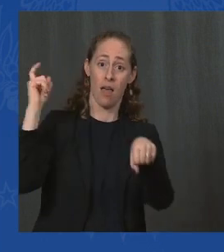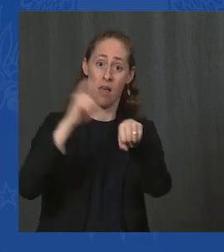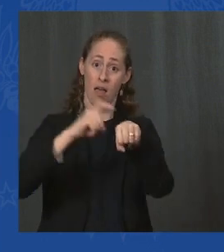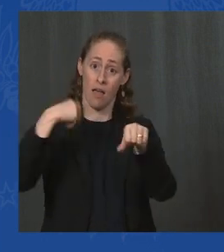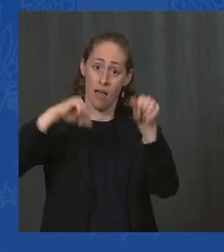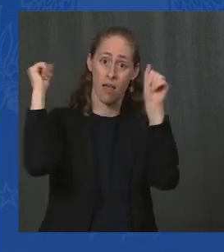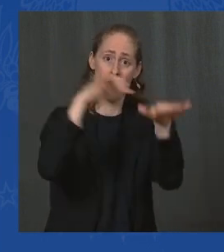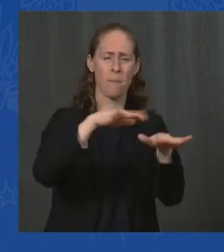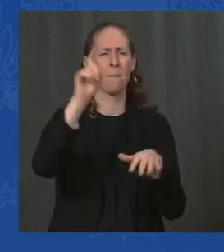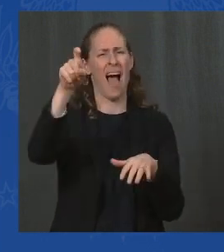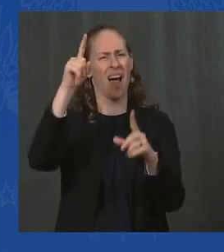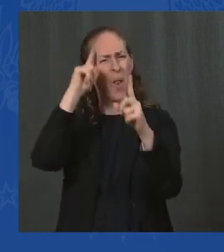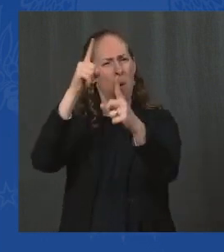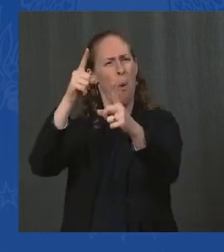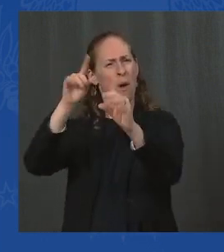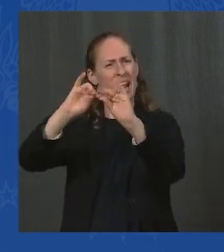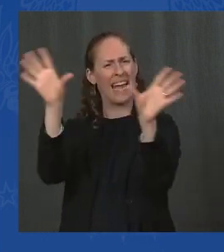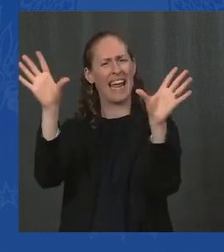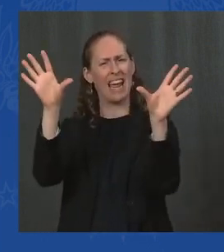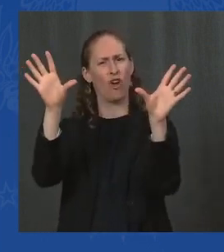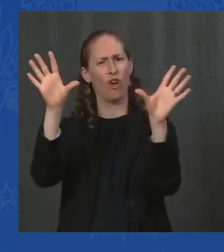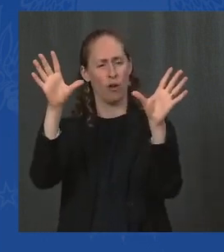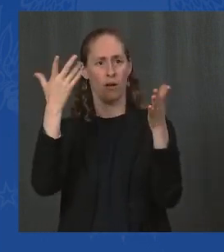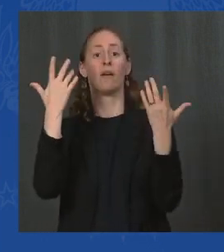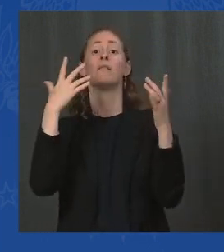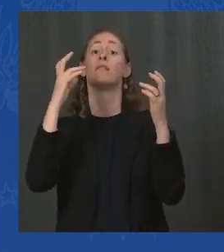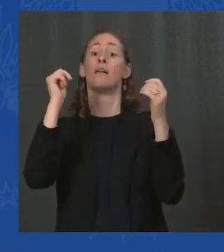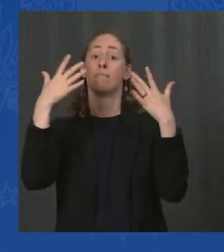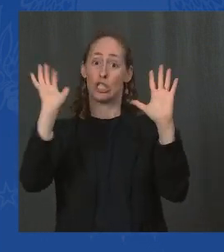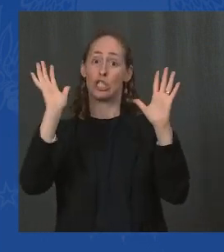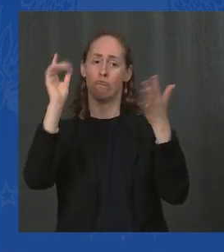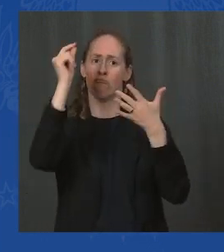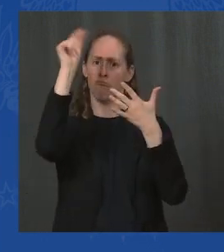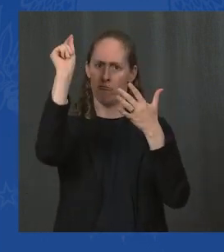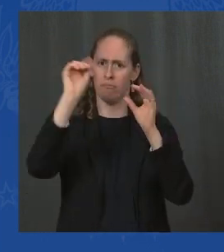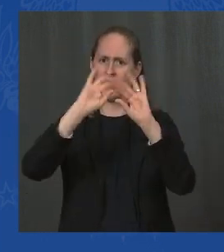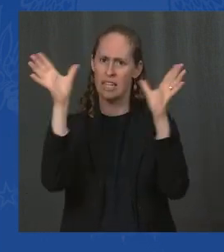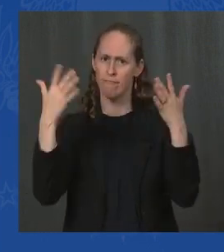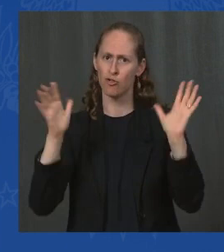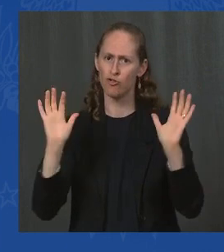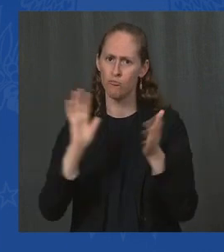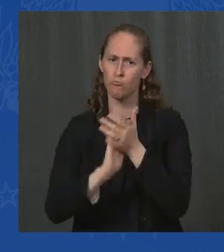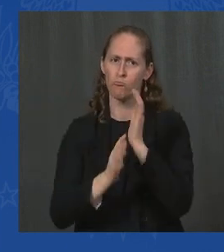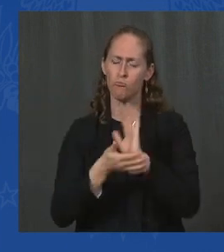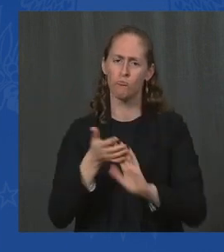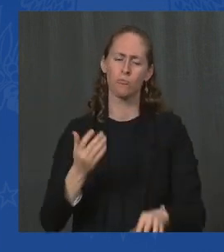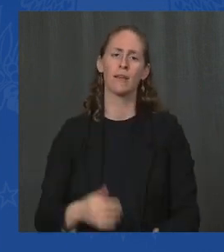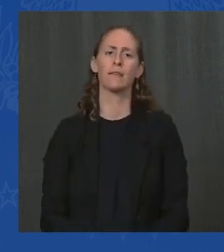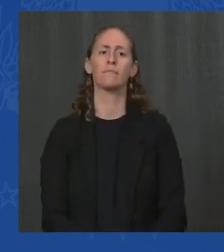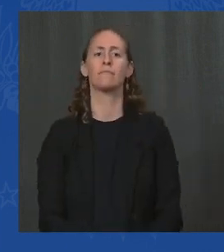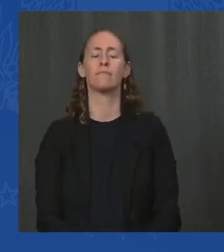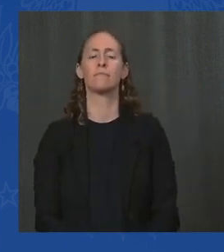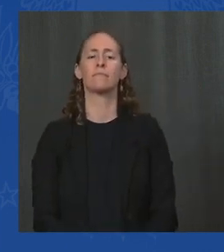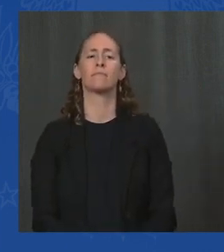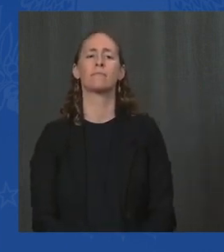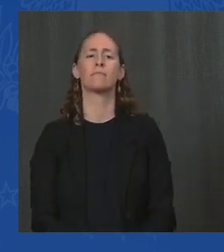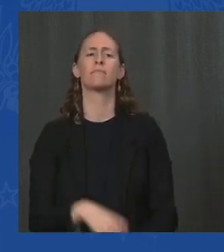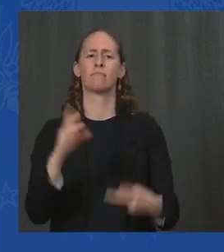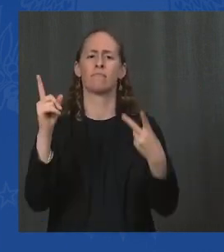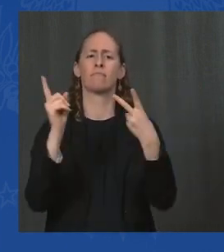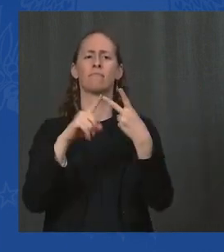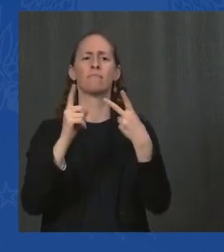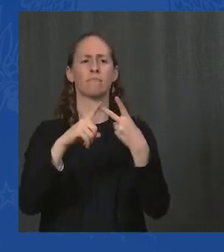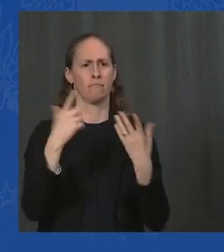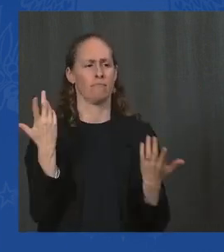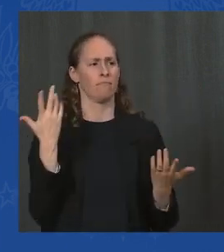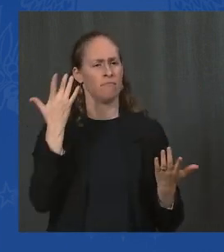reach. And second, we must stay clearly focused on the fundamental national security interest of the United